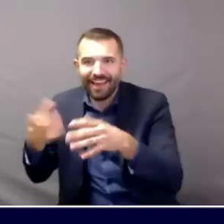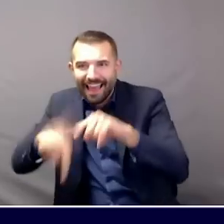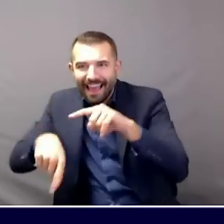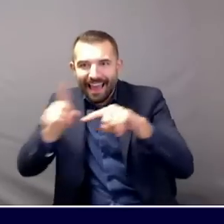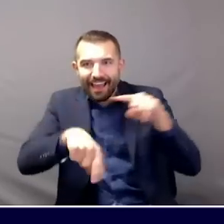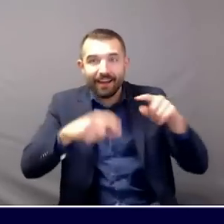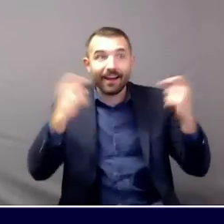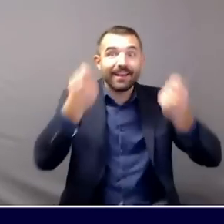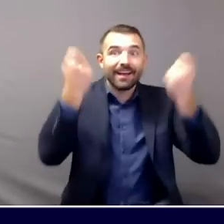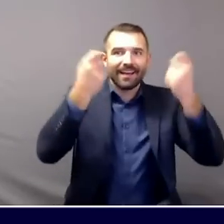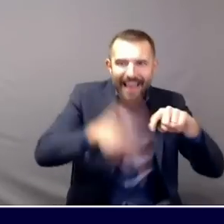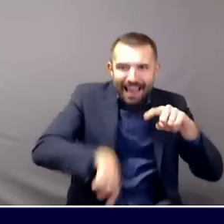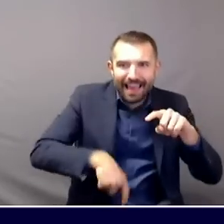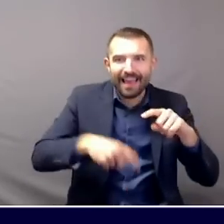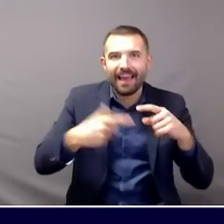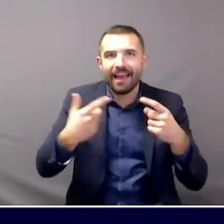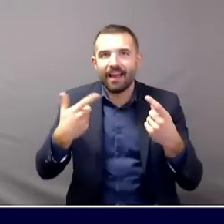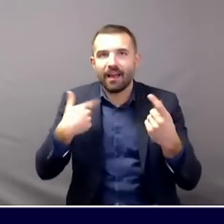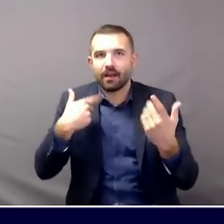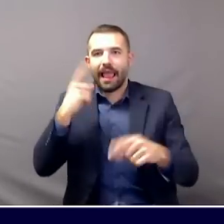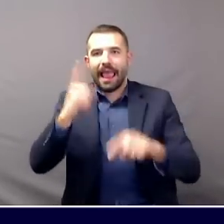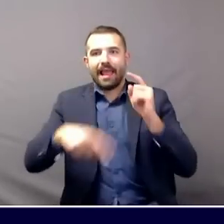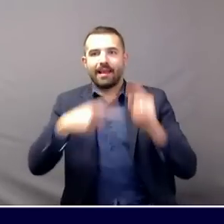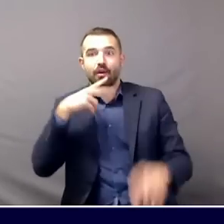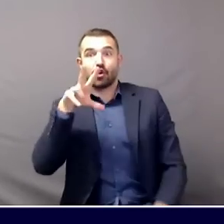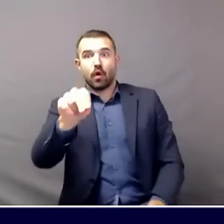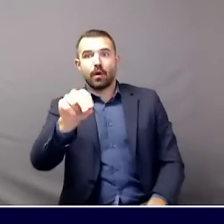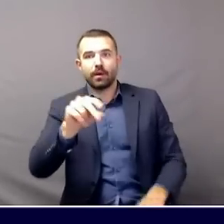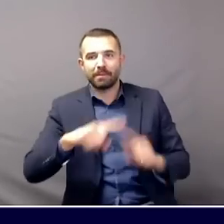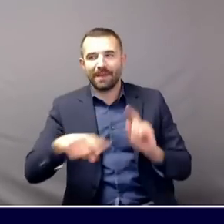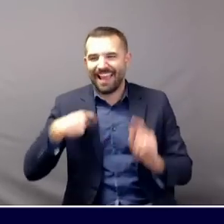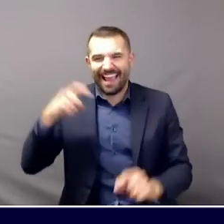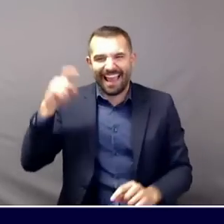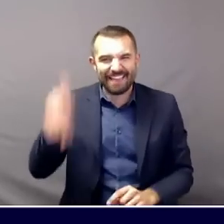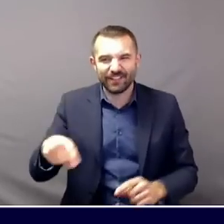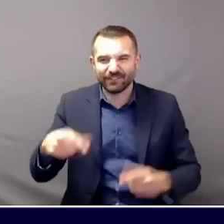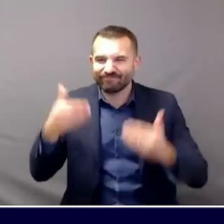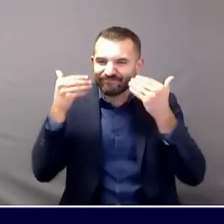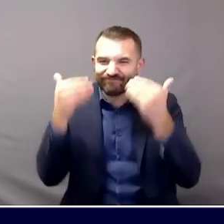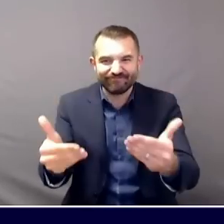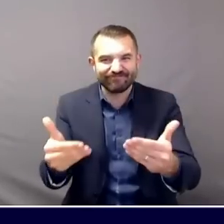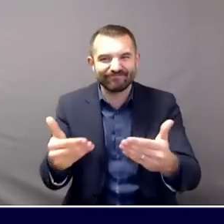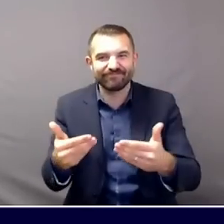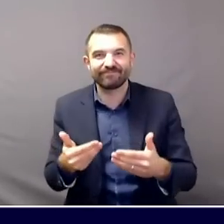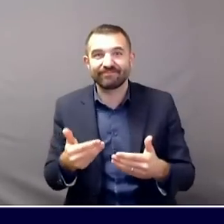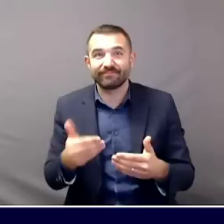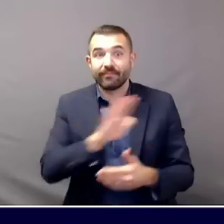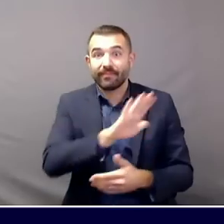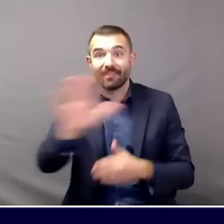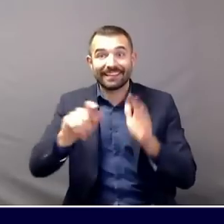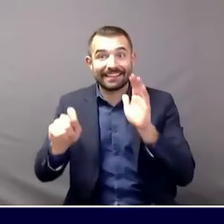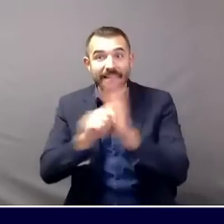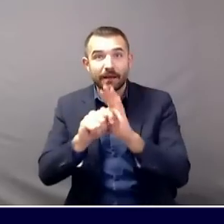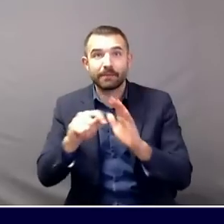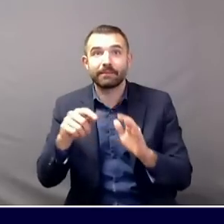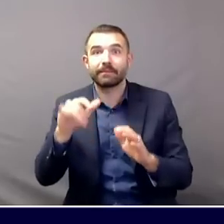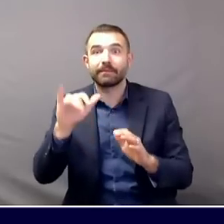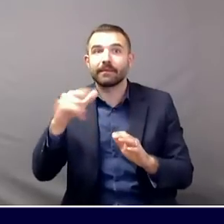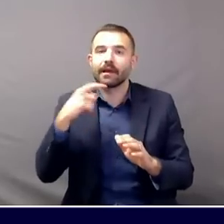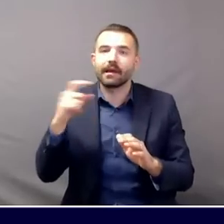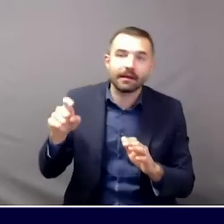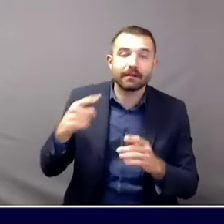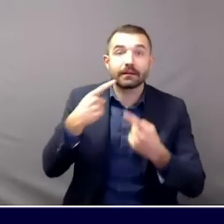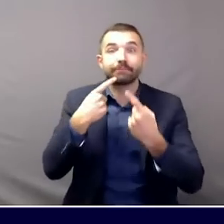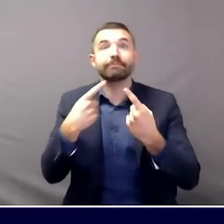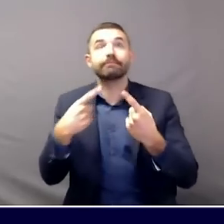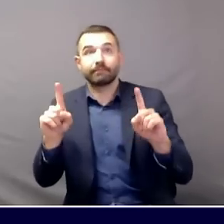important event? I didn't want to either, but it was necessary at the time. And it worked. Things are